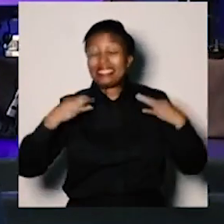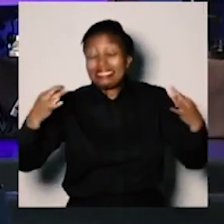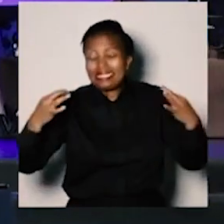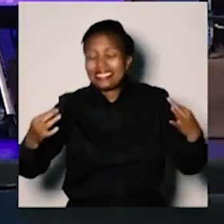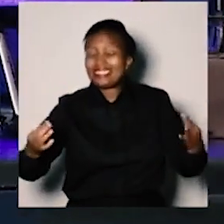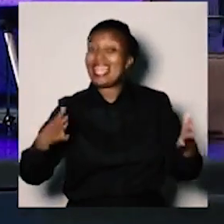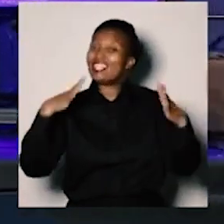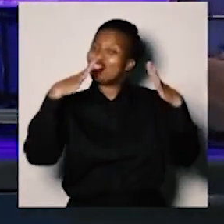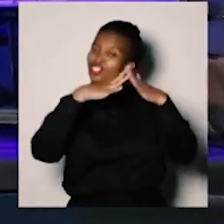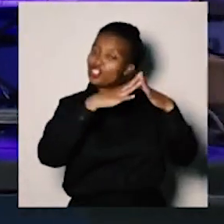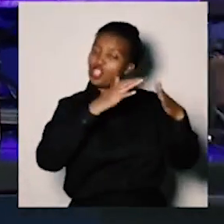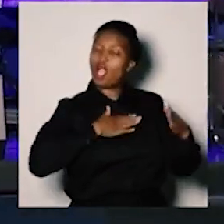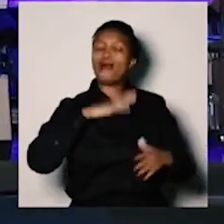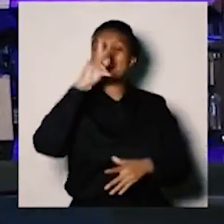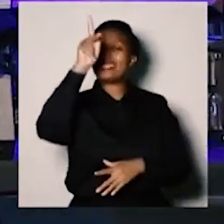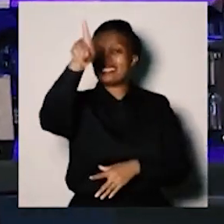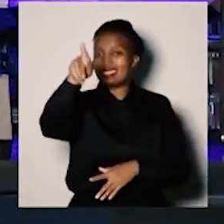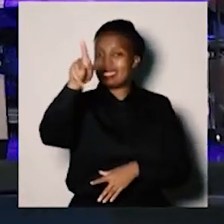church in Kibla Park.